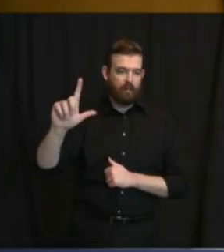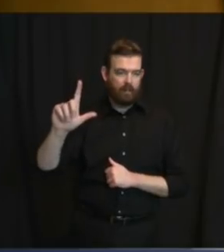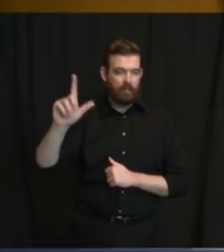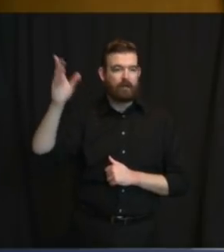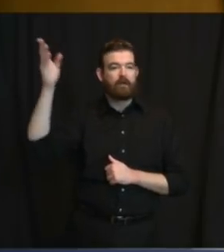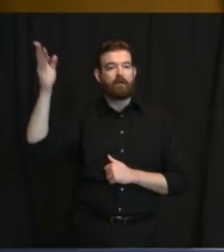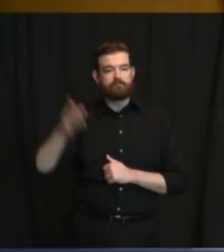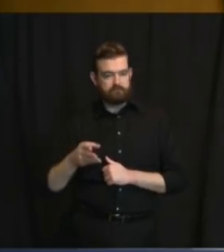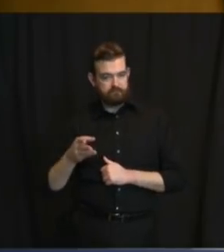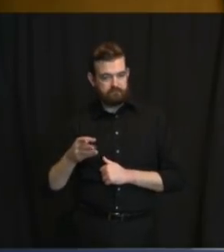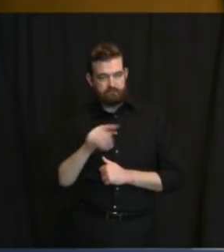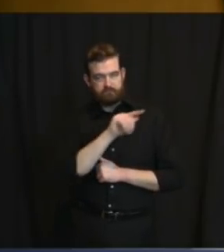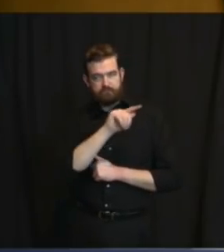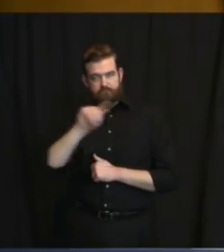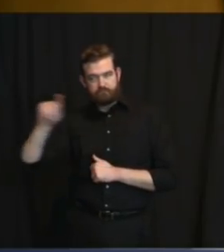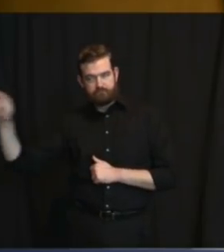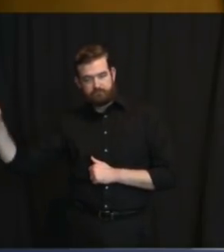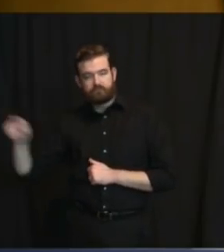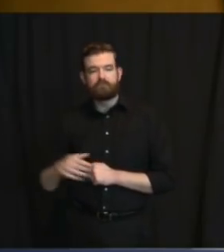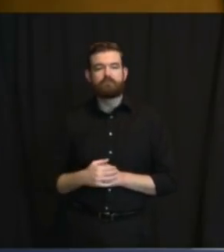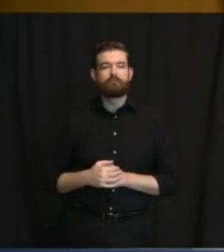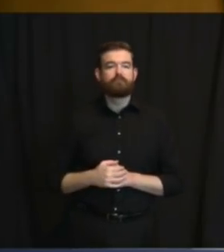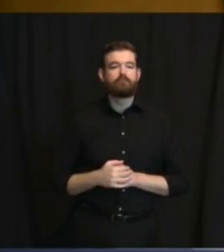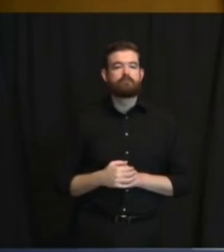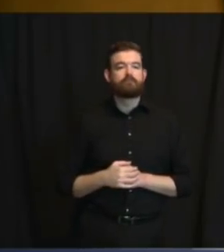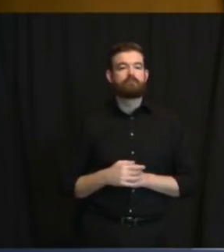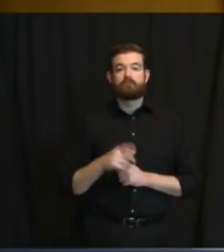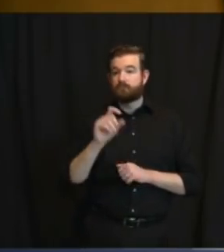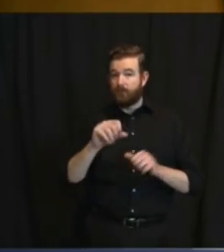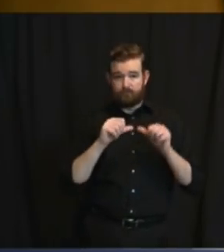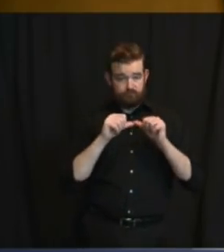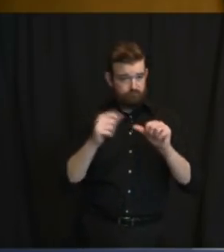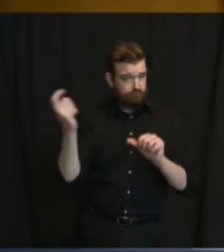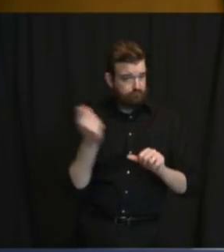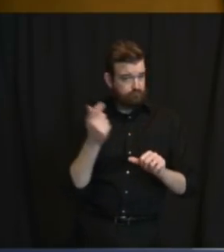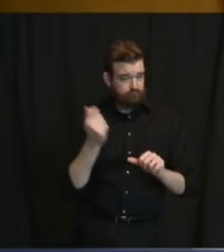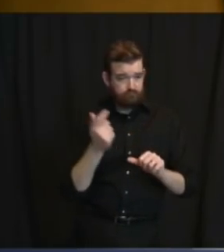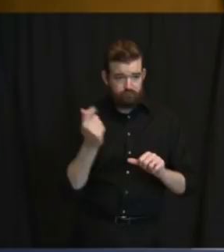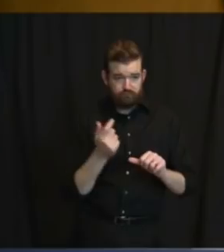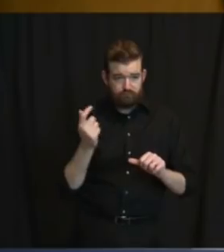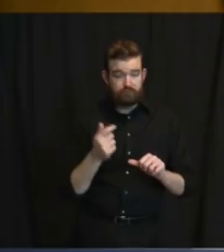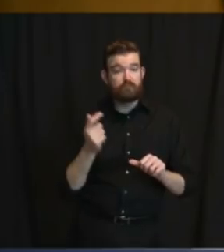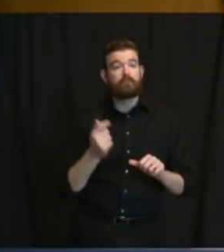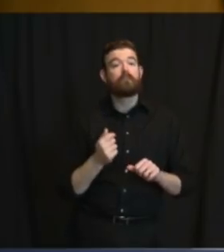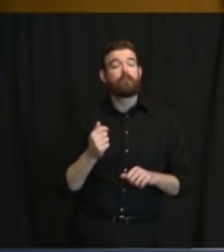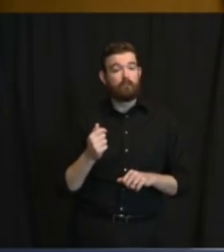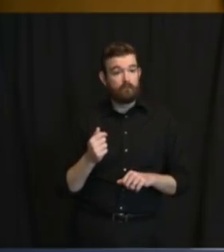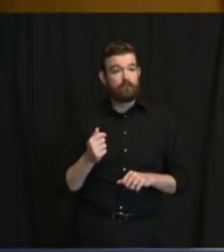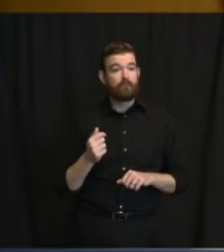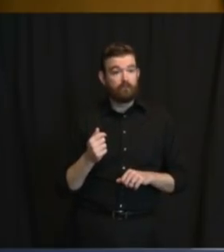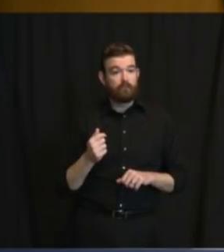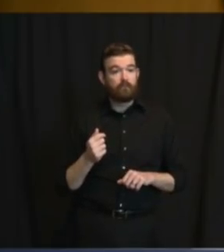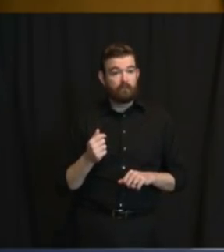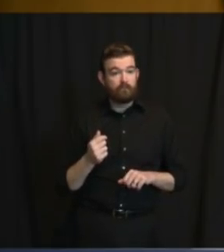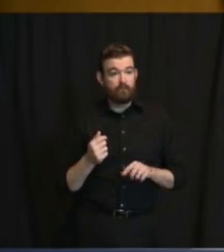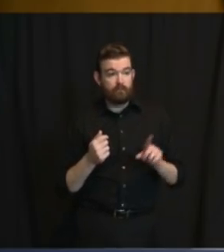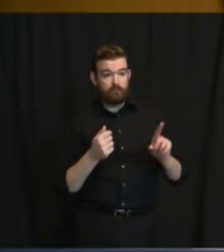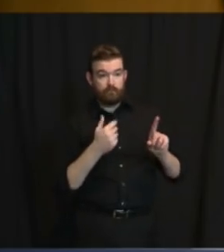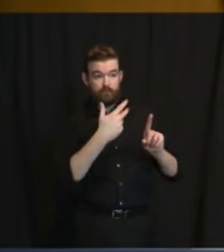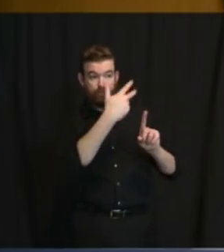Current participants can continue to receive their benefits by having 3 months' worth of checks mailed to their